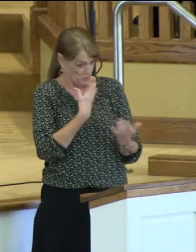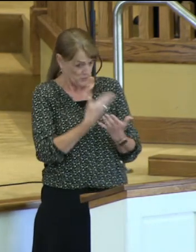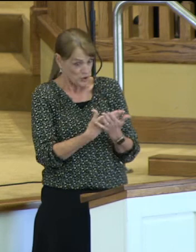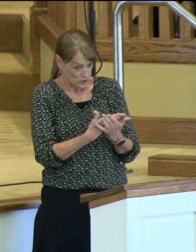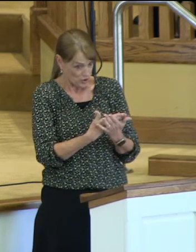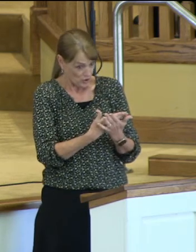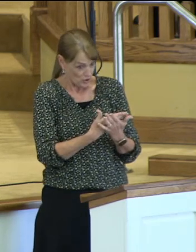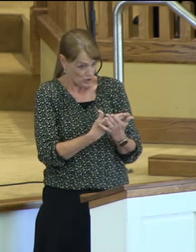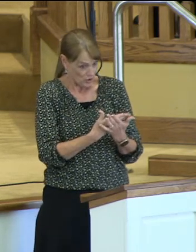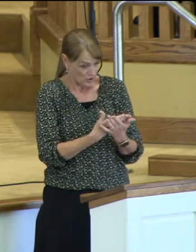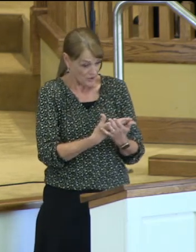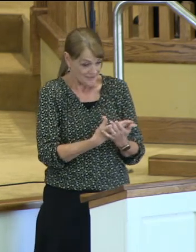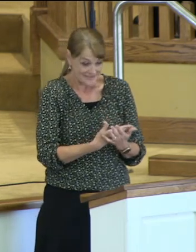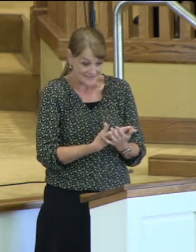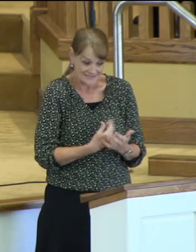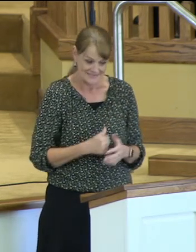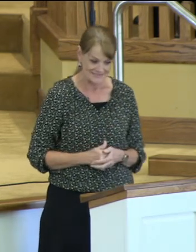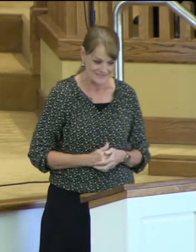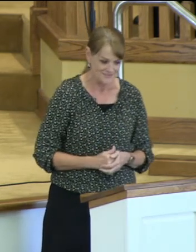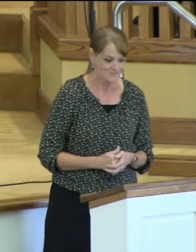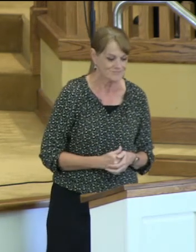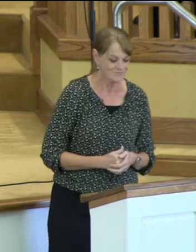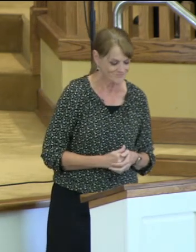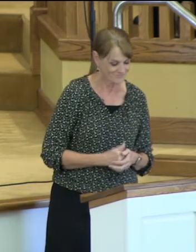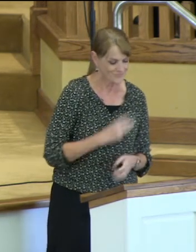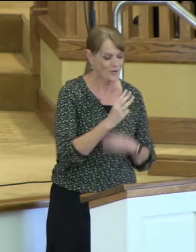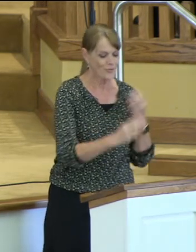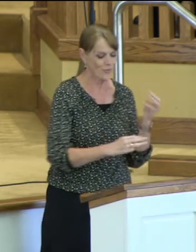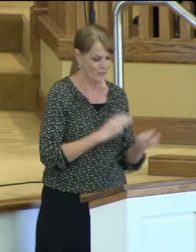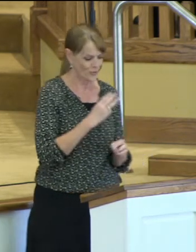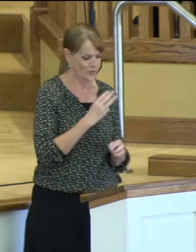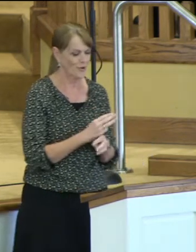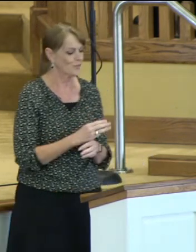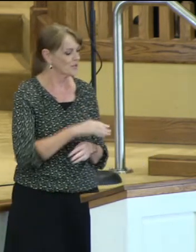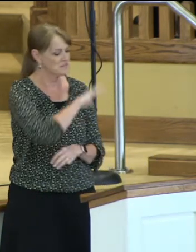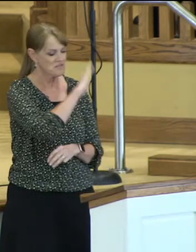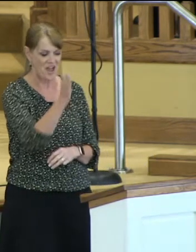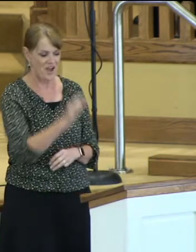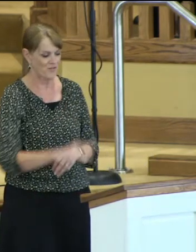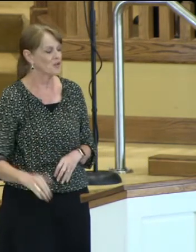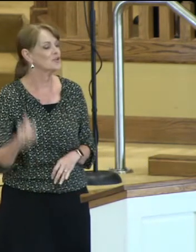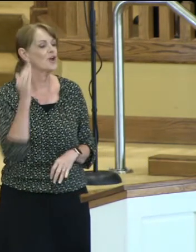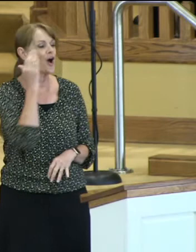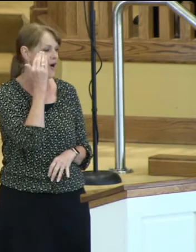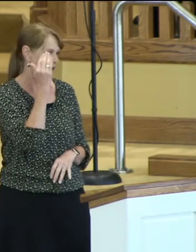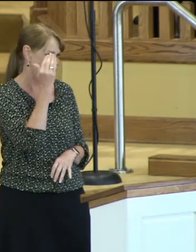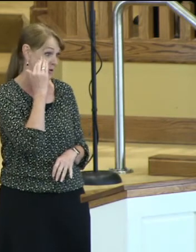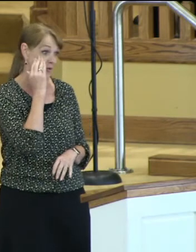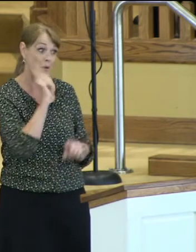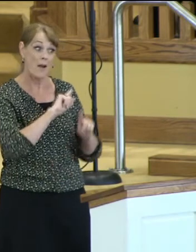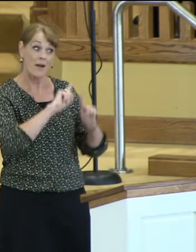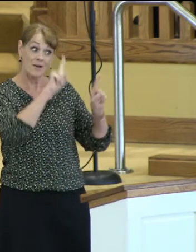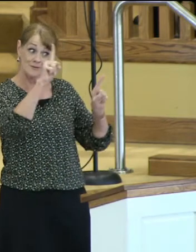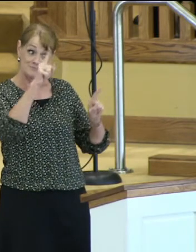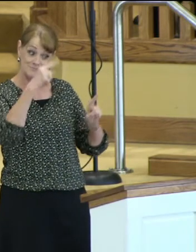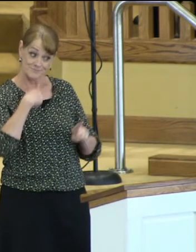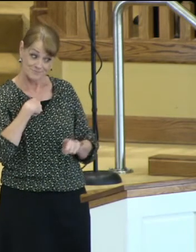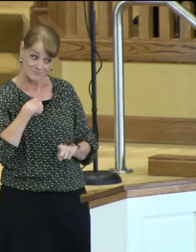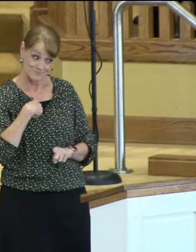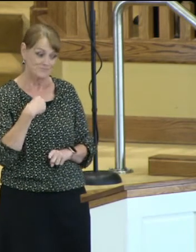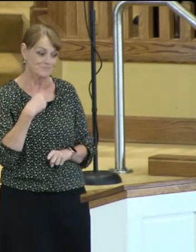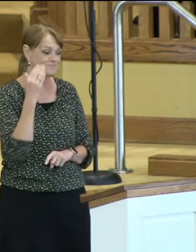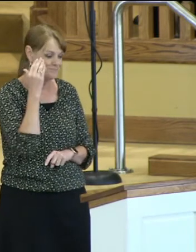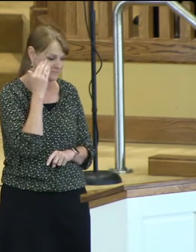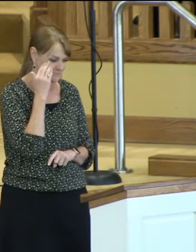been good? Oh, the world would never know I